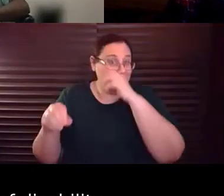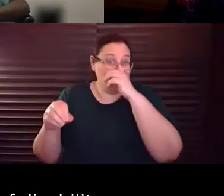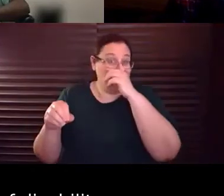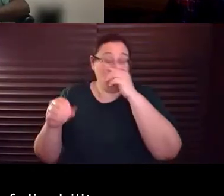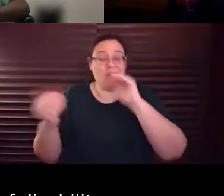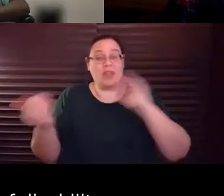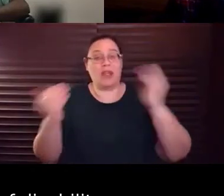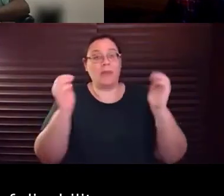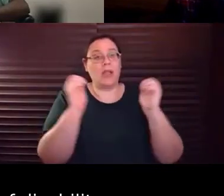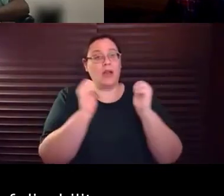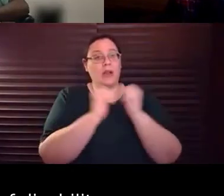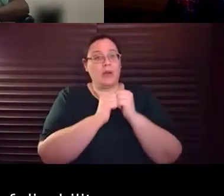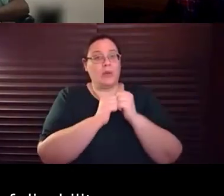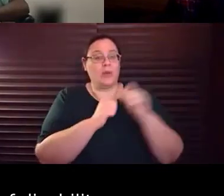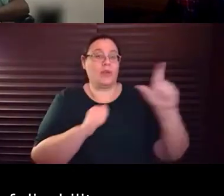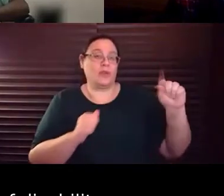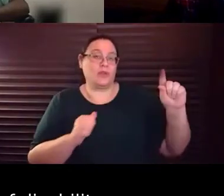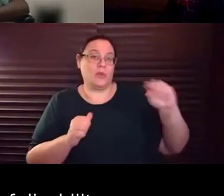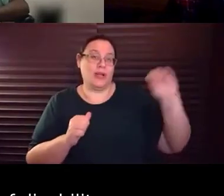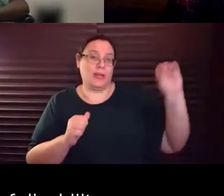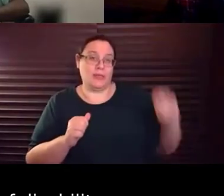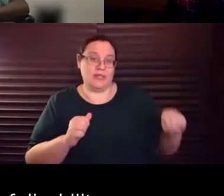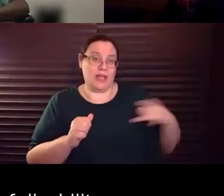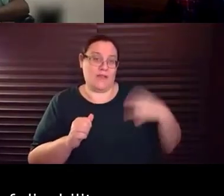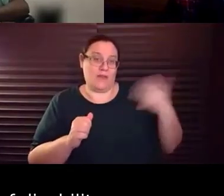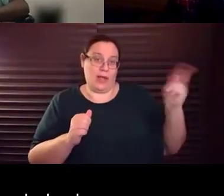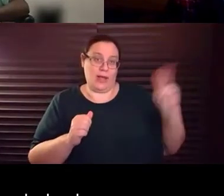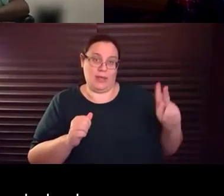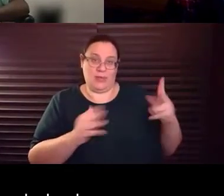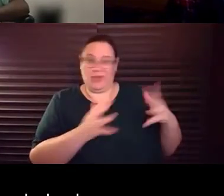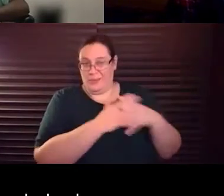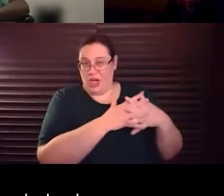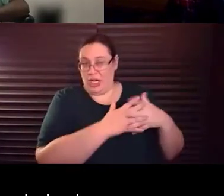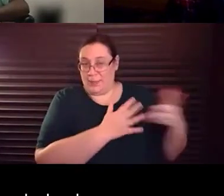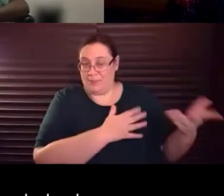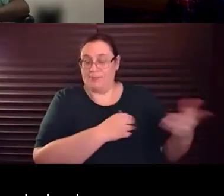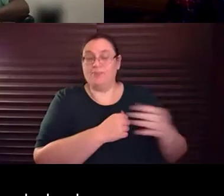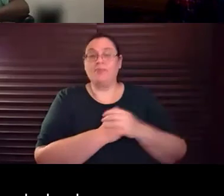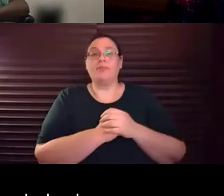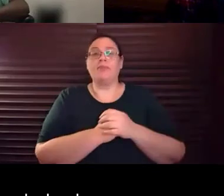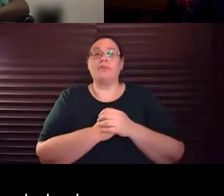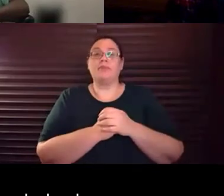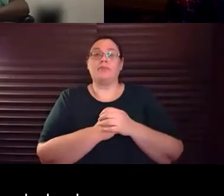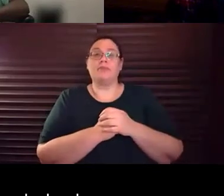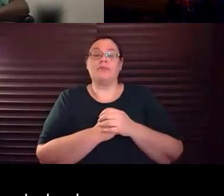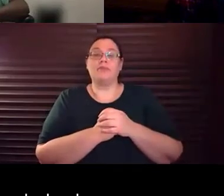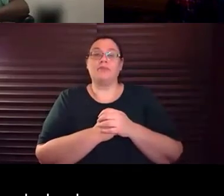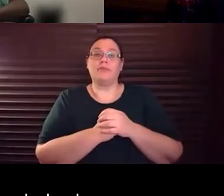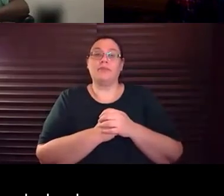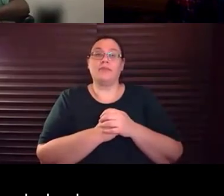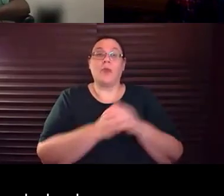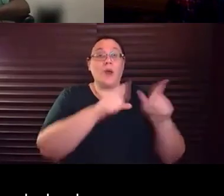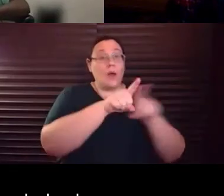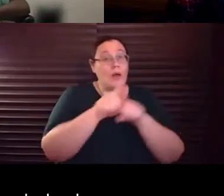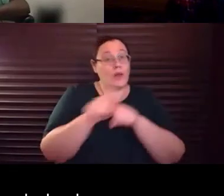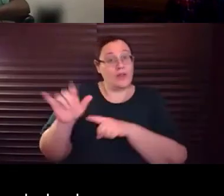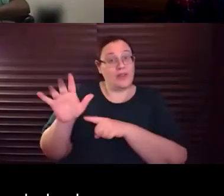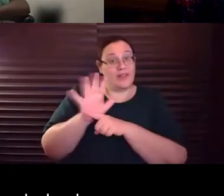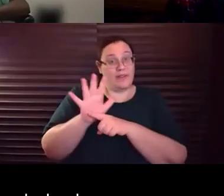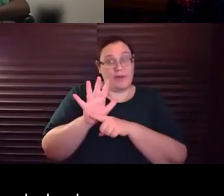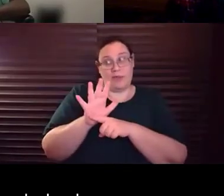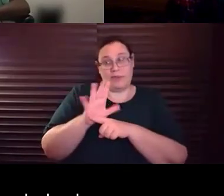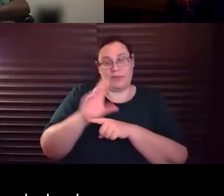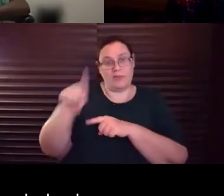versus like 20% of white Americans. And also, like, the film only had